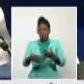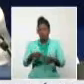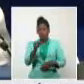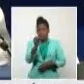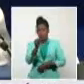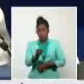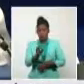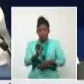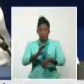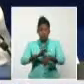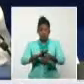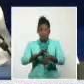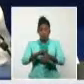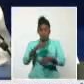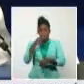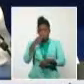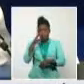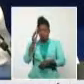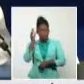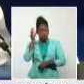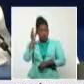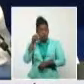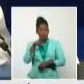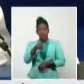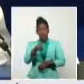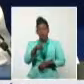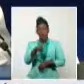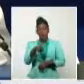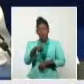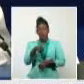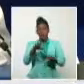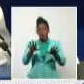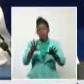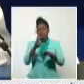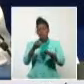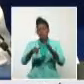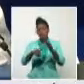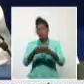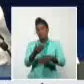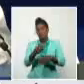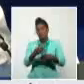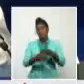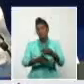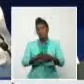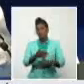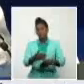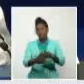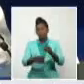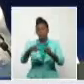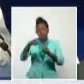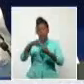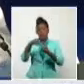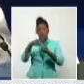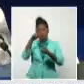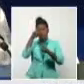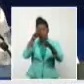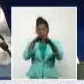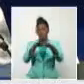And she had been initially admitted with a cerebrovascular hemorrhagic disease.